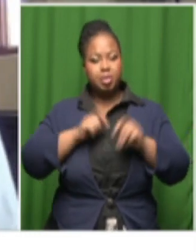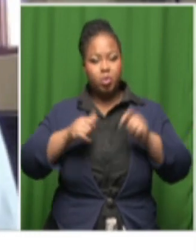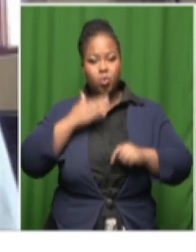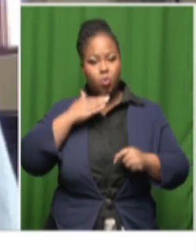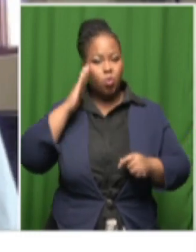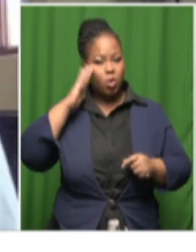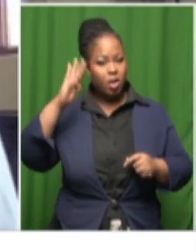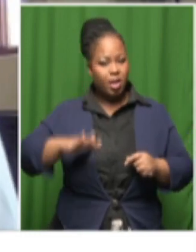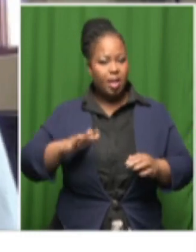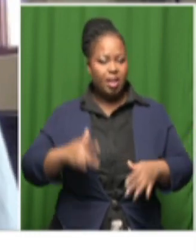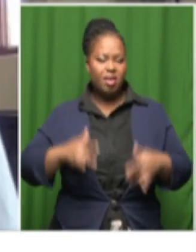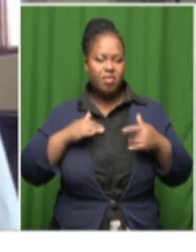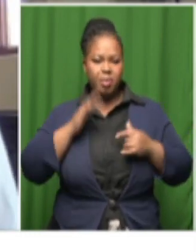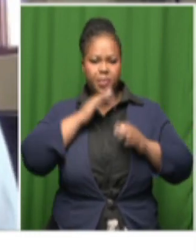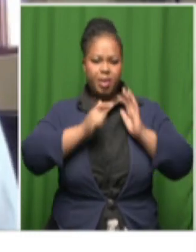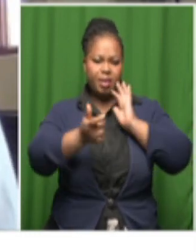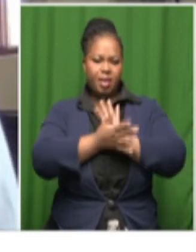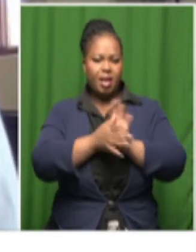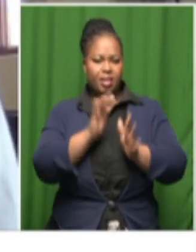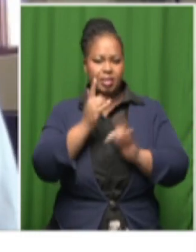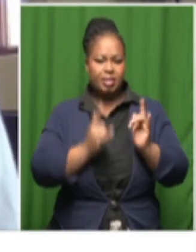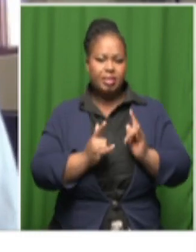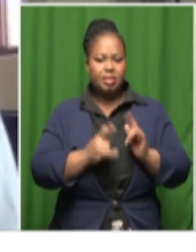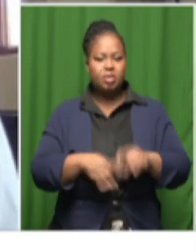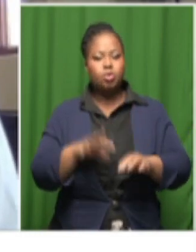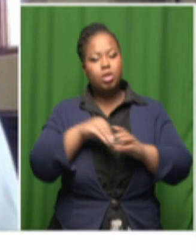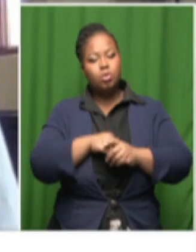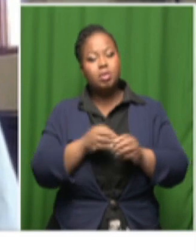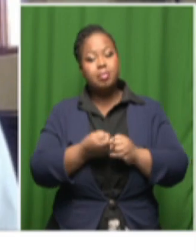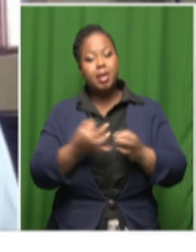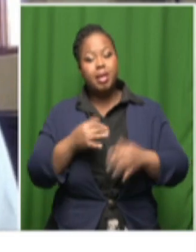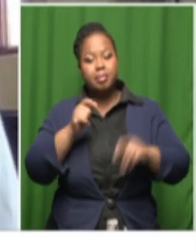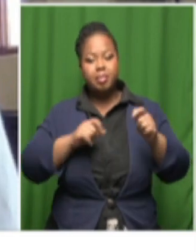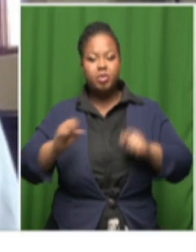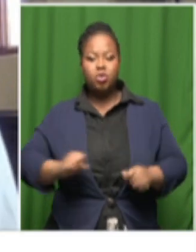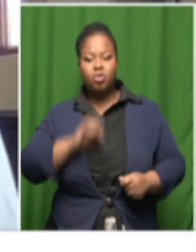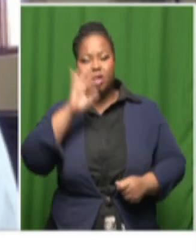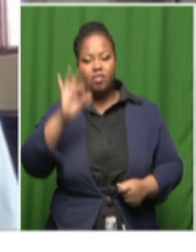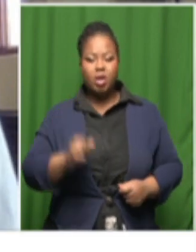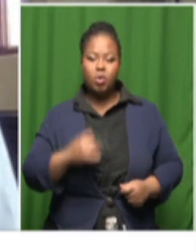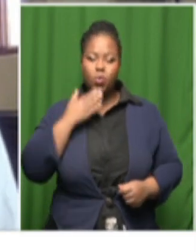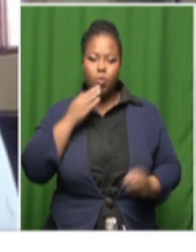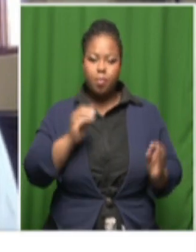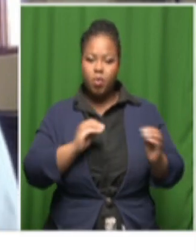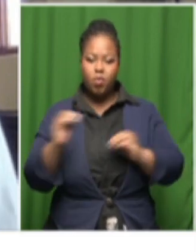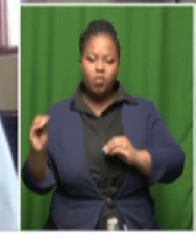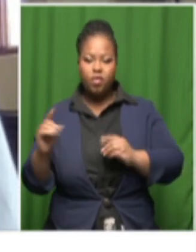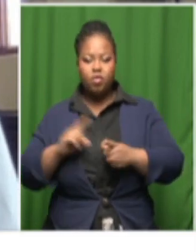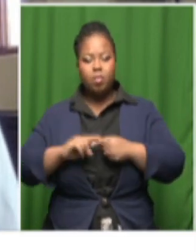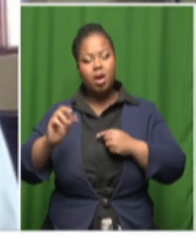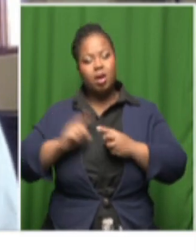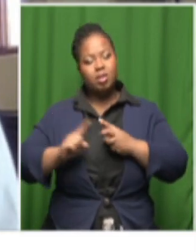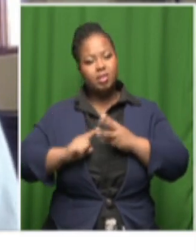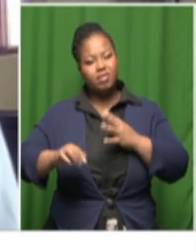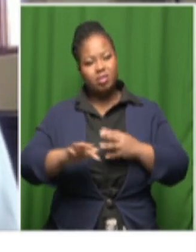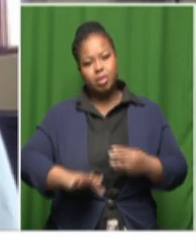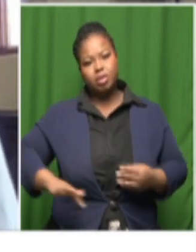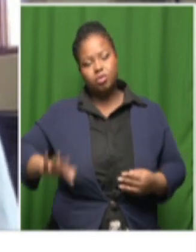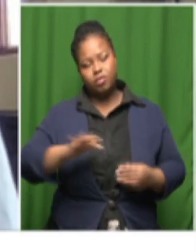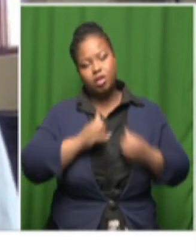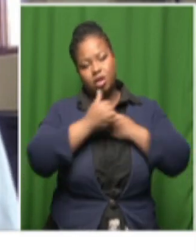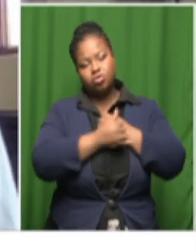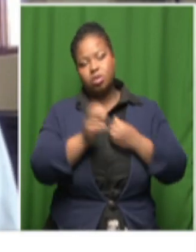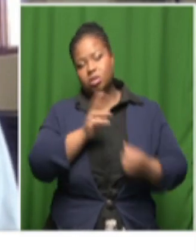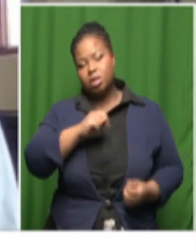occupations in the inner city, which also include many South Africans who've migrated into the city from other parts of the country, KwaZulu-Natal,